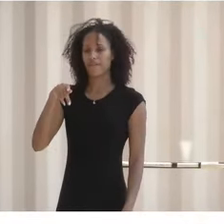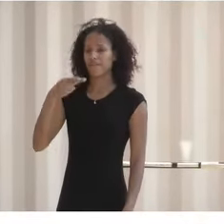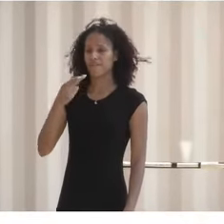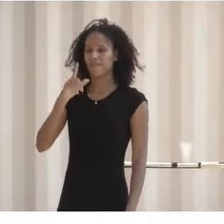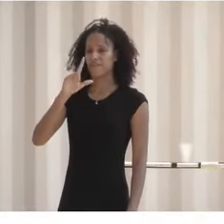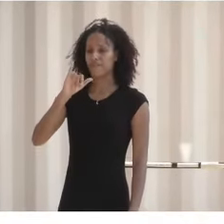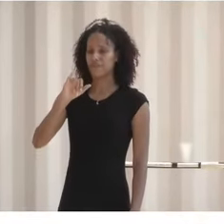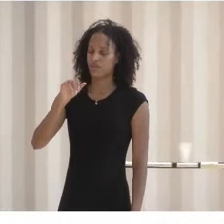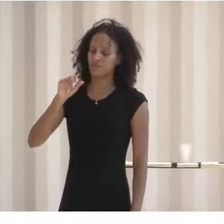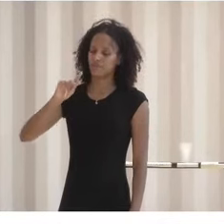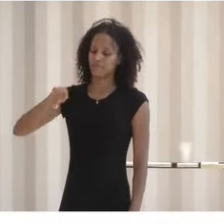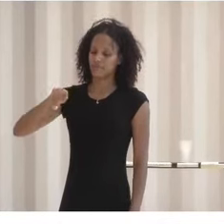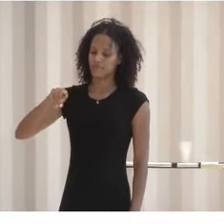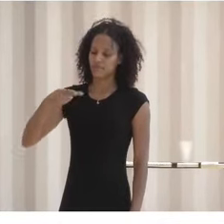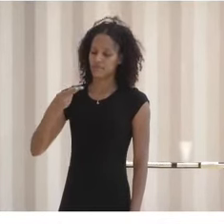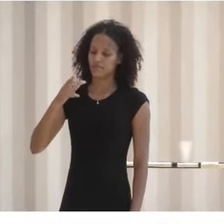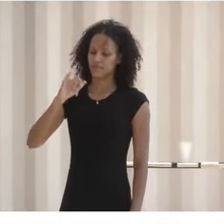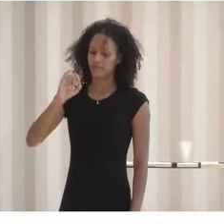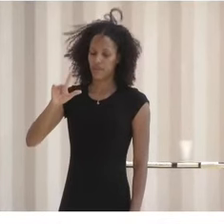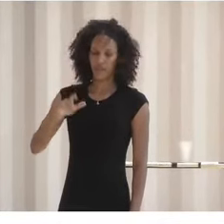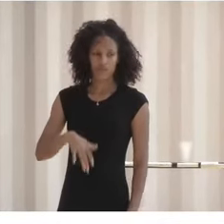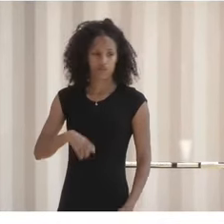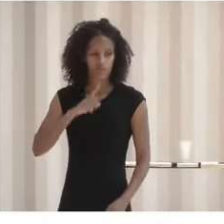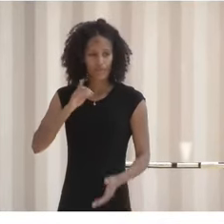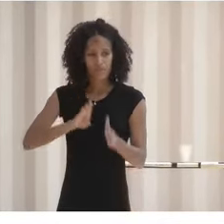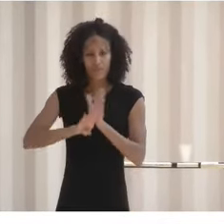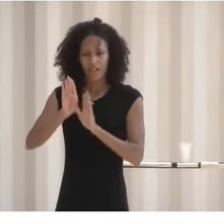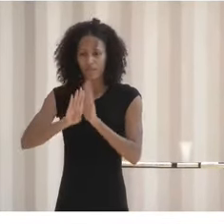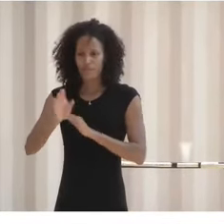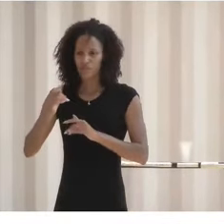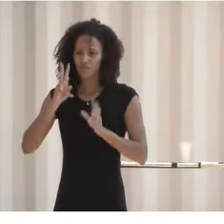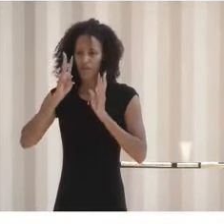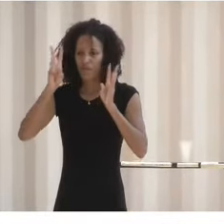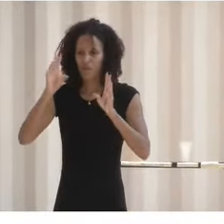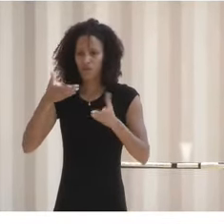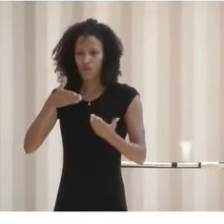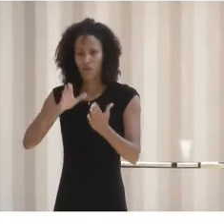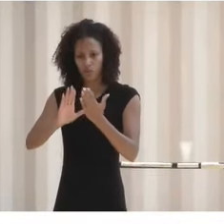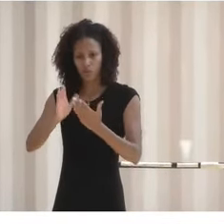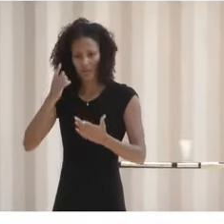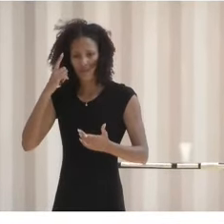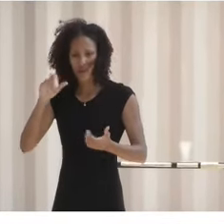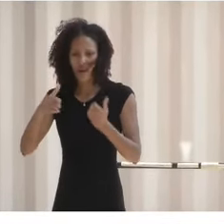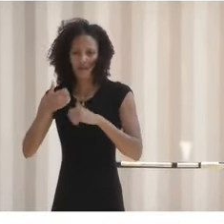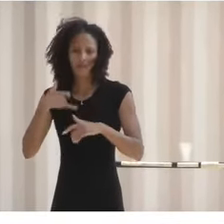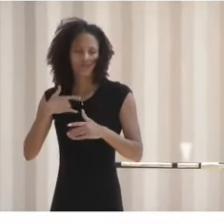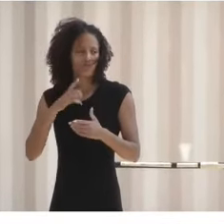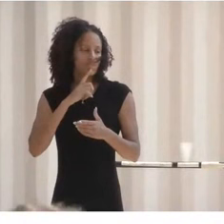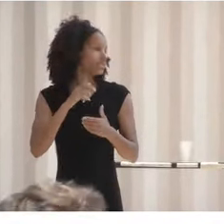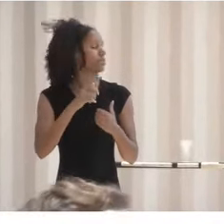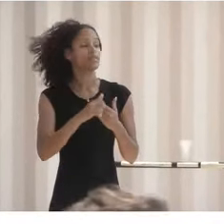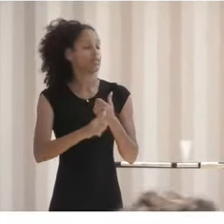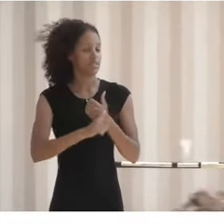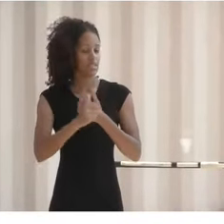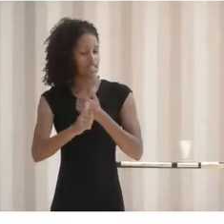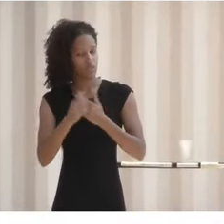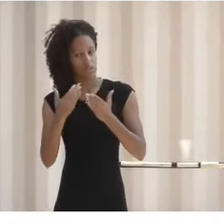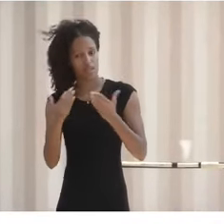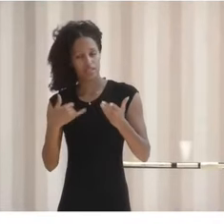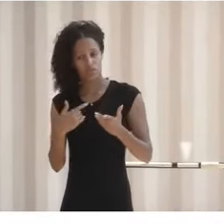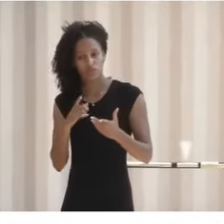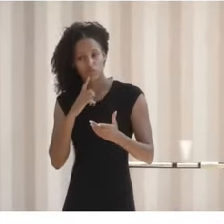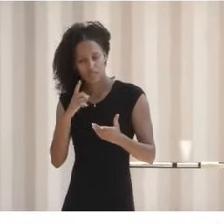involved in developing and promoting some very innovative approaches to address a threat, as we see here, faced by